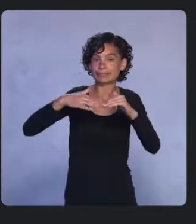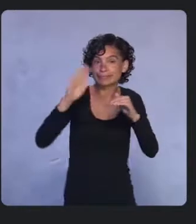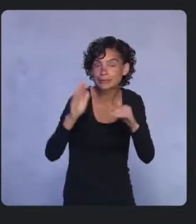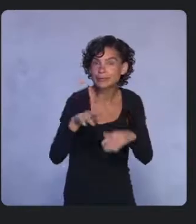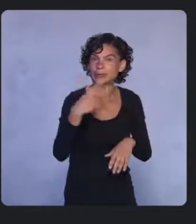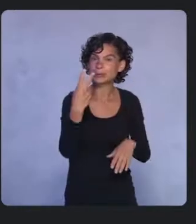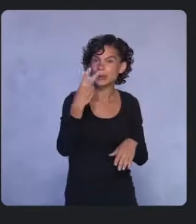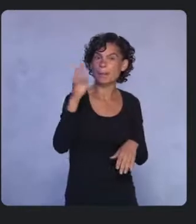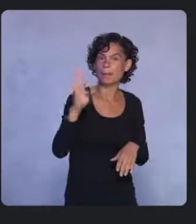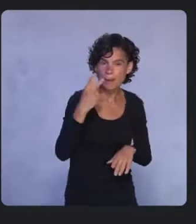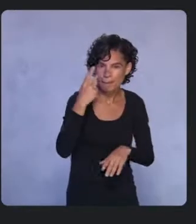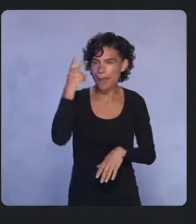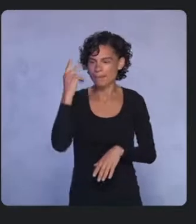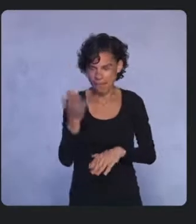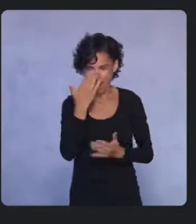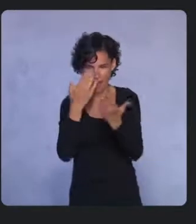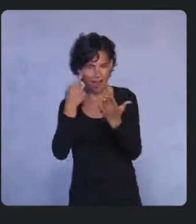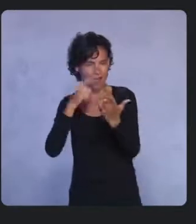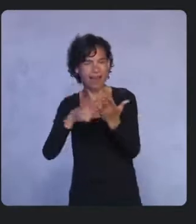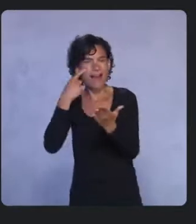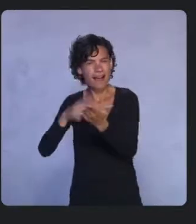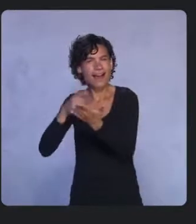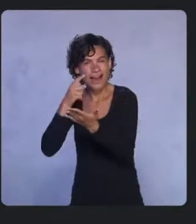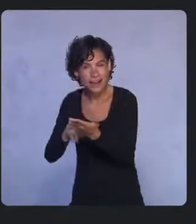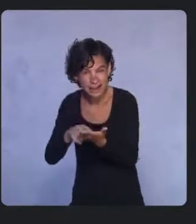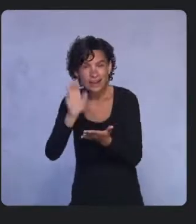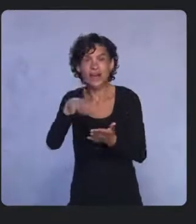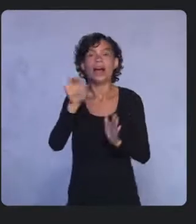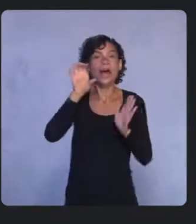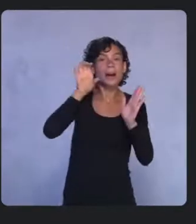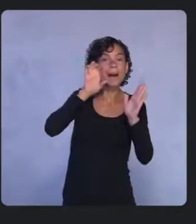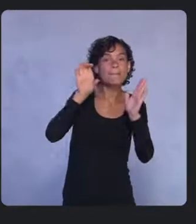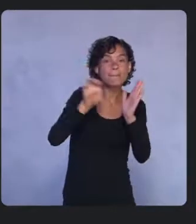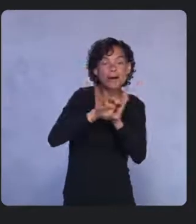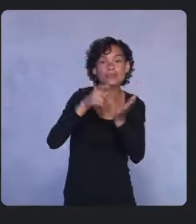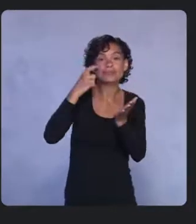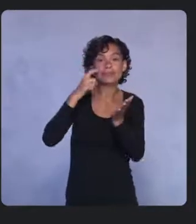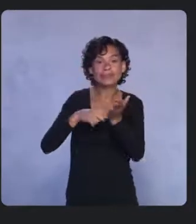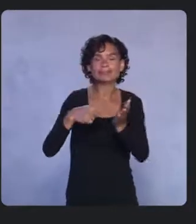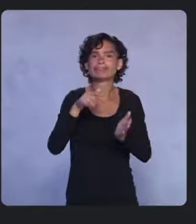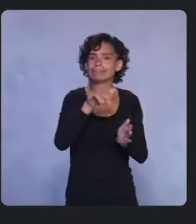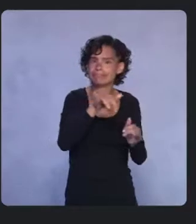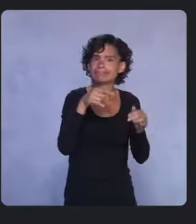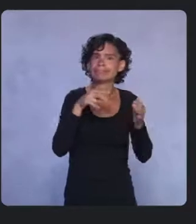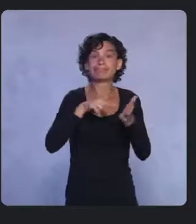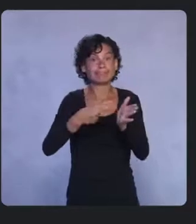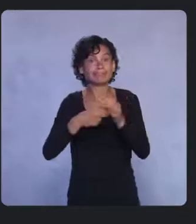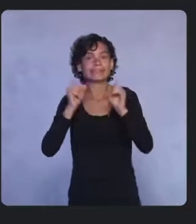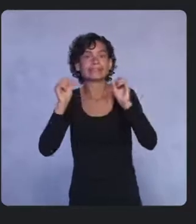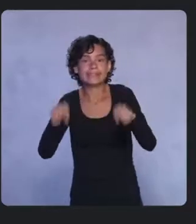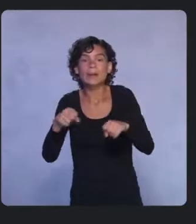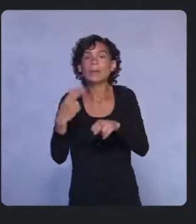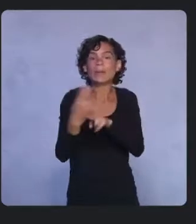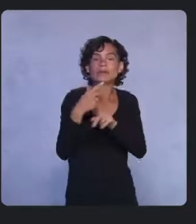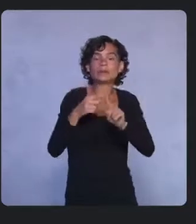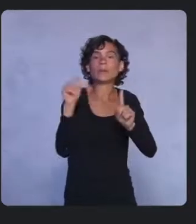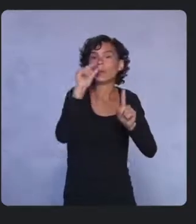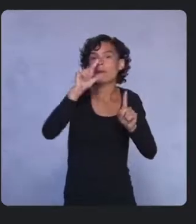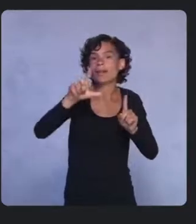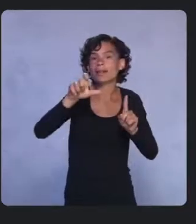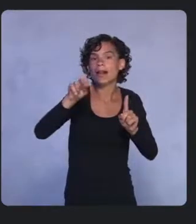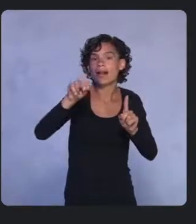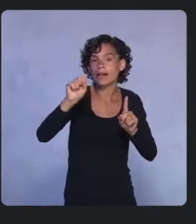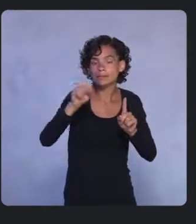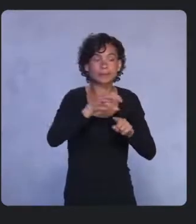viewed. Image recognition also means you can use Google Lens to take a photo